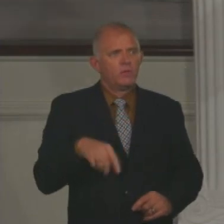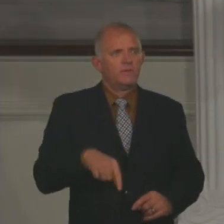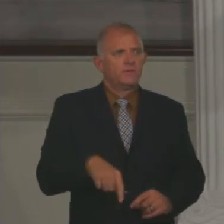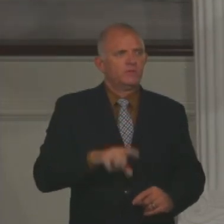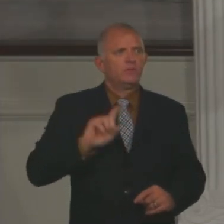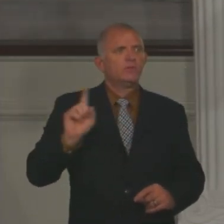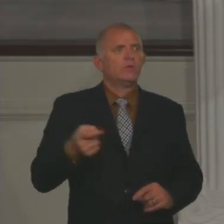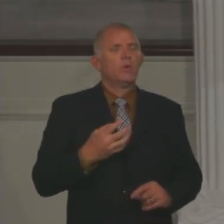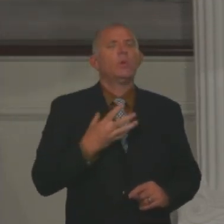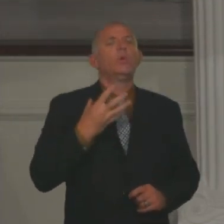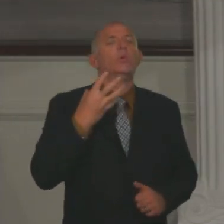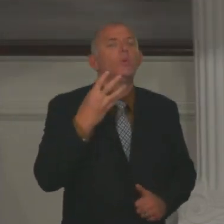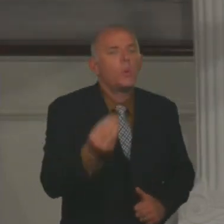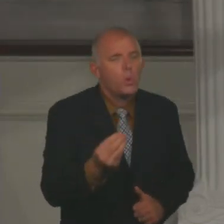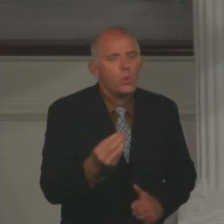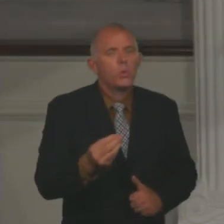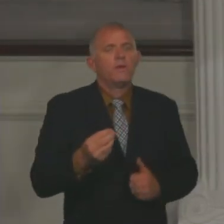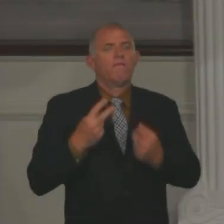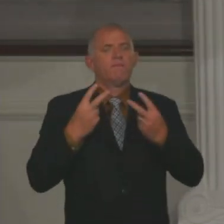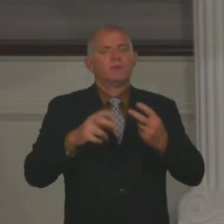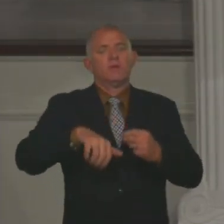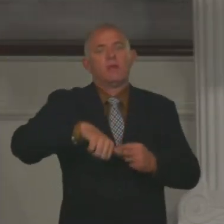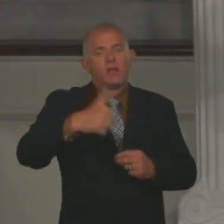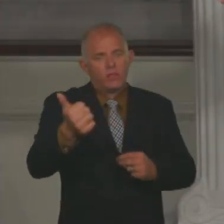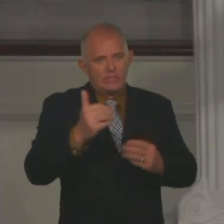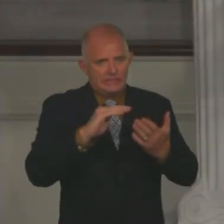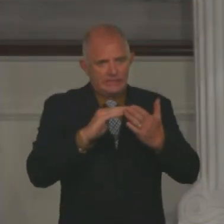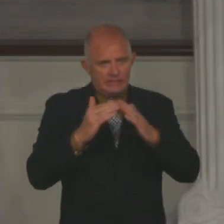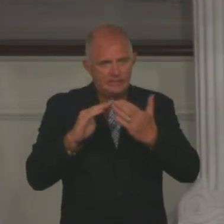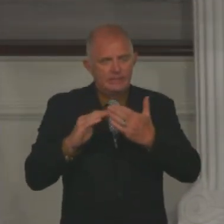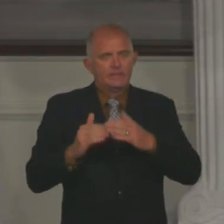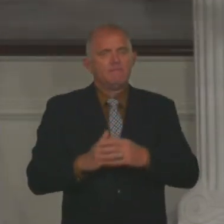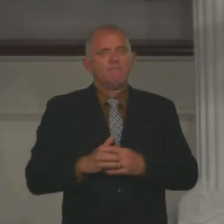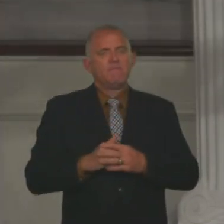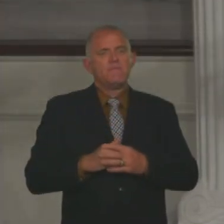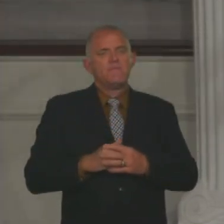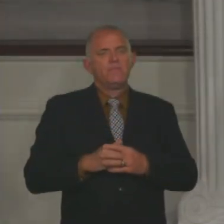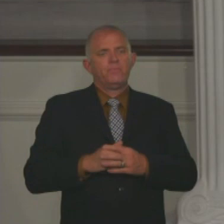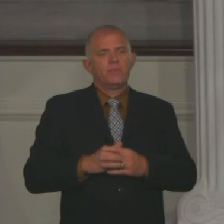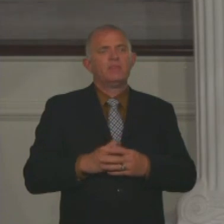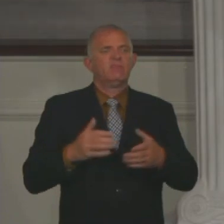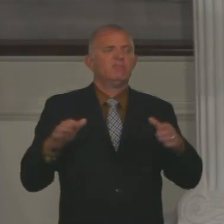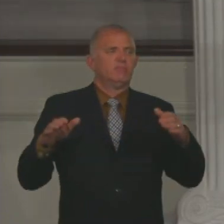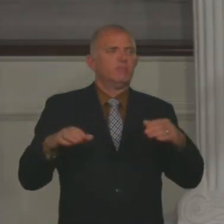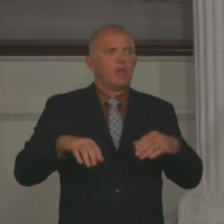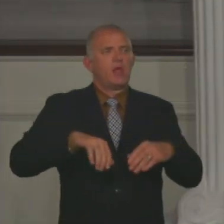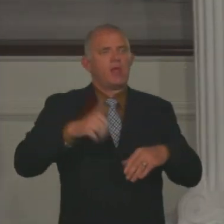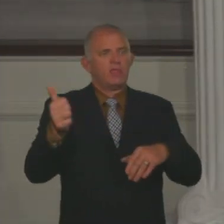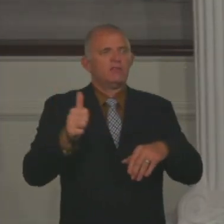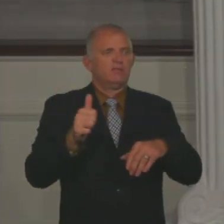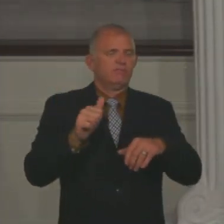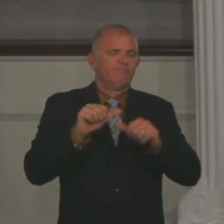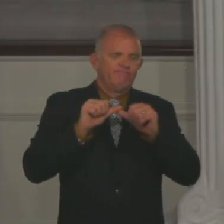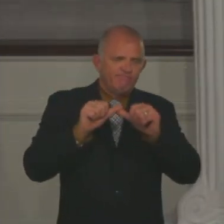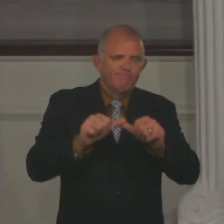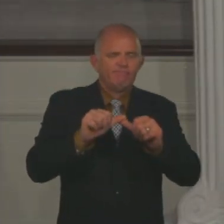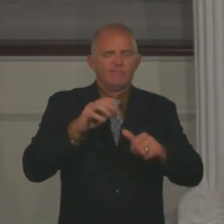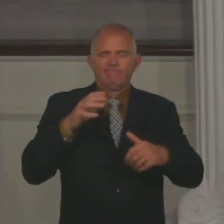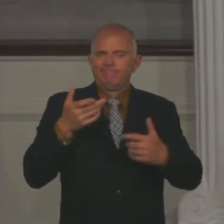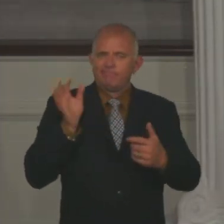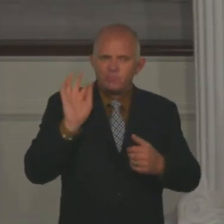out and goes to another city, another town, another village, another synagogue, and keeps preaching the gospel of the